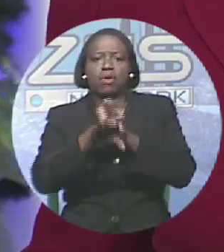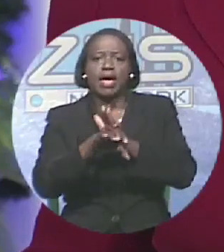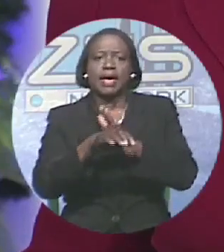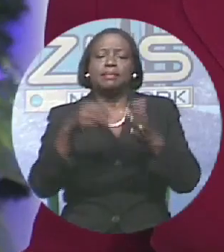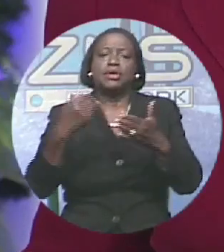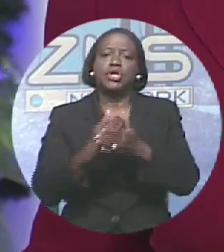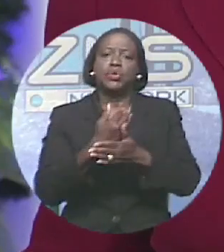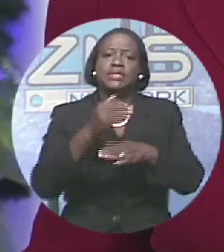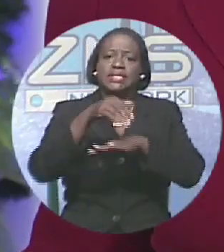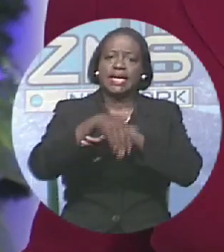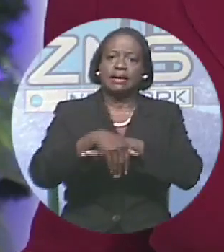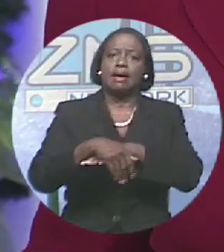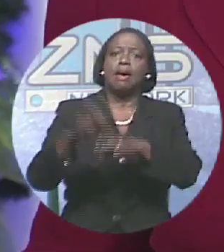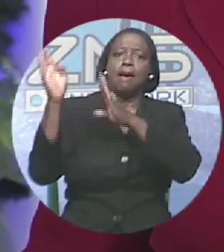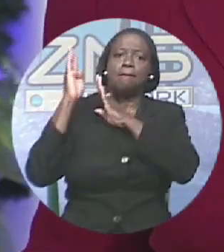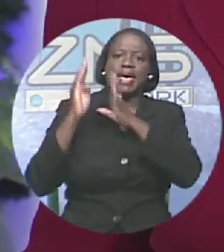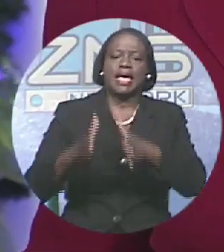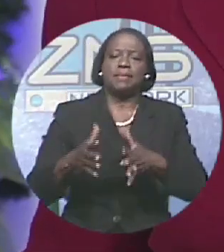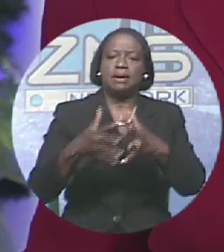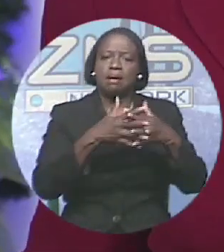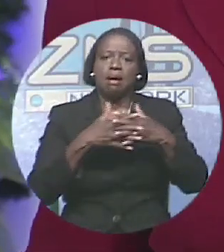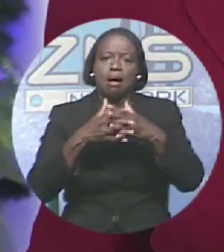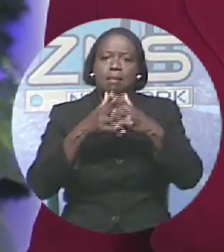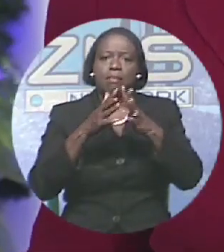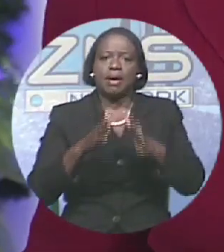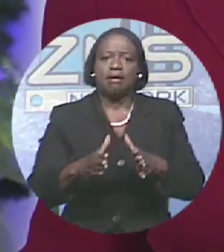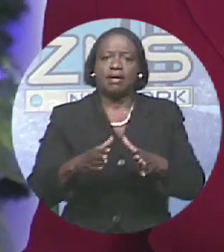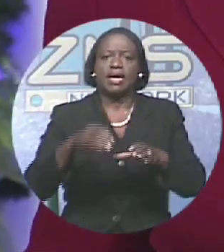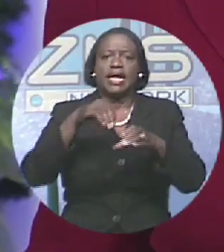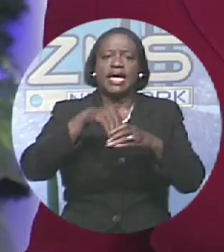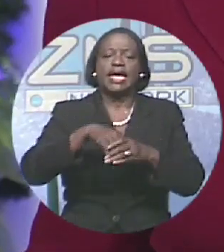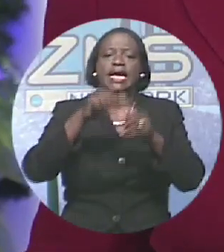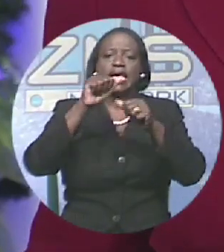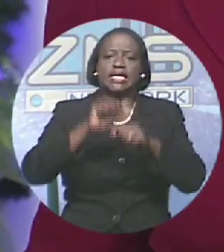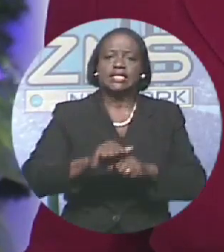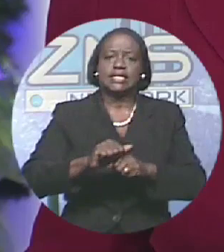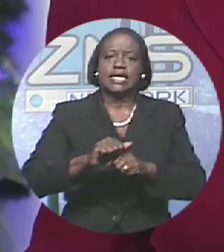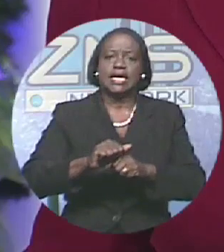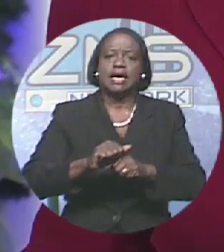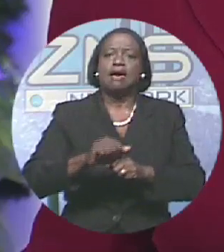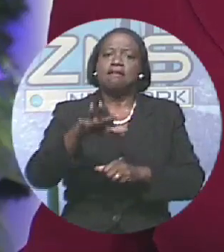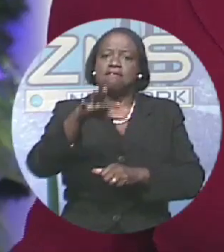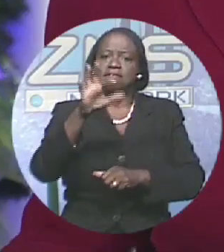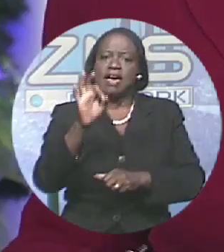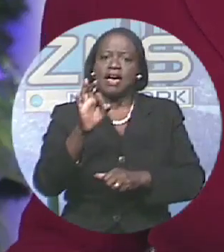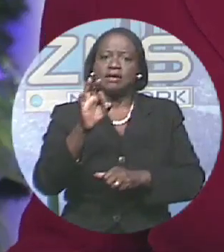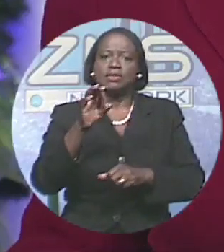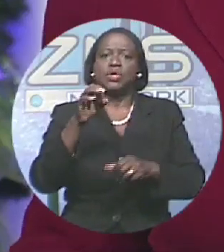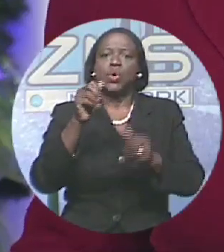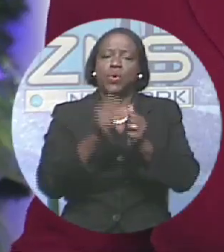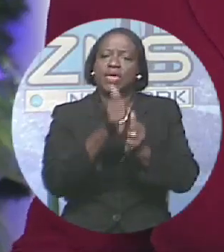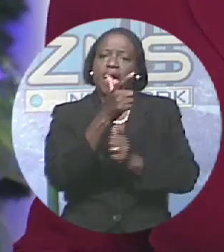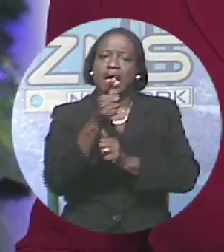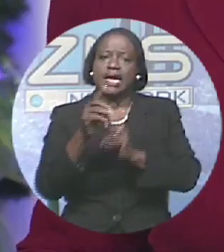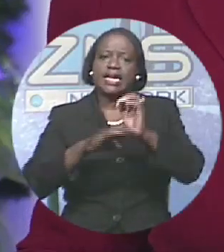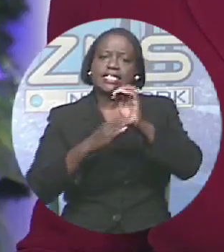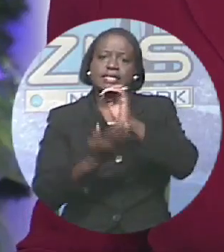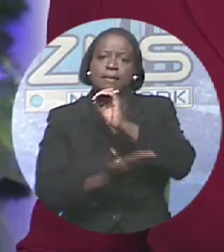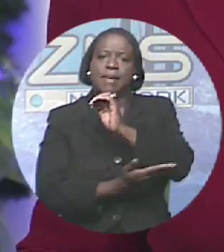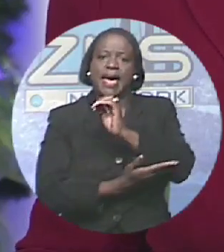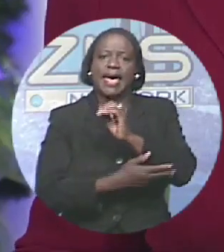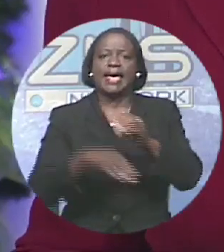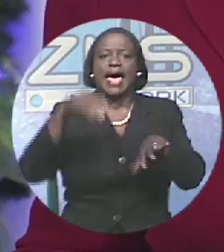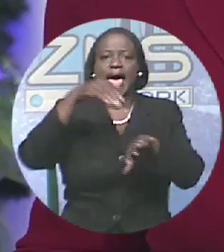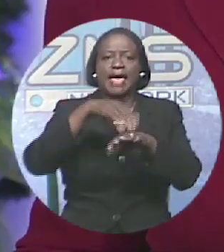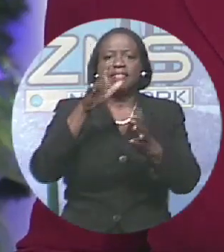Bahamian American is also in custody after he was reportedly found in possession of a firearm at the Lyndon Pinling International Airport